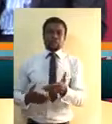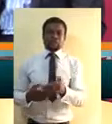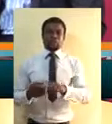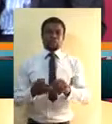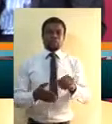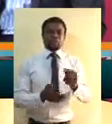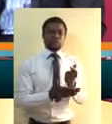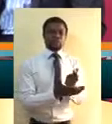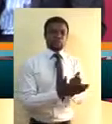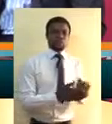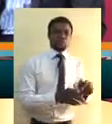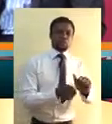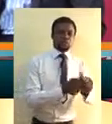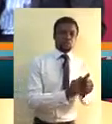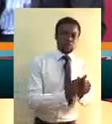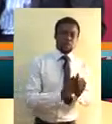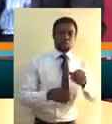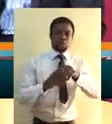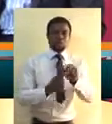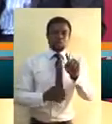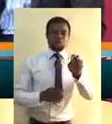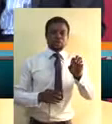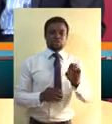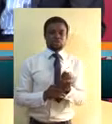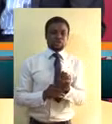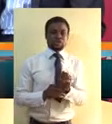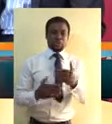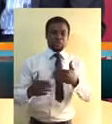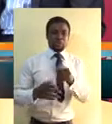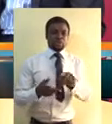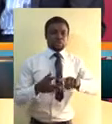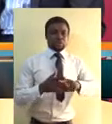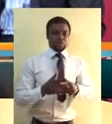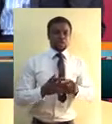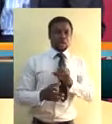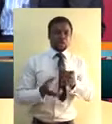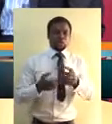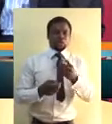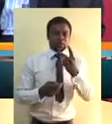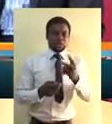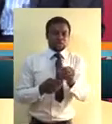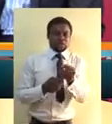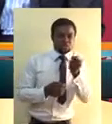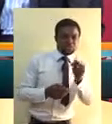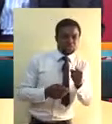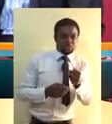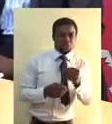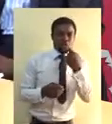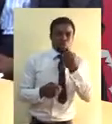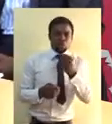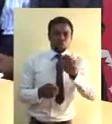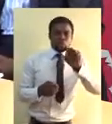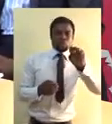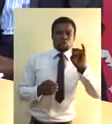discuss issues bordering on STEM. And before we begin, I just want to say a brief intro of who Soji